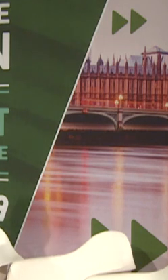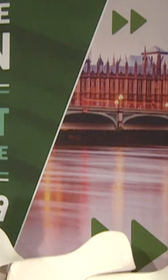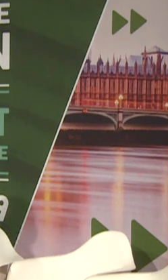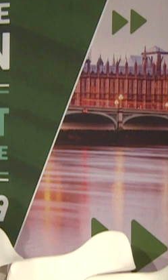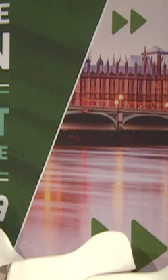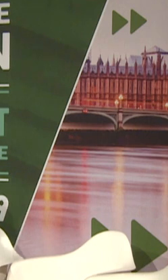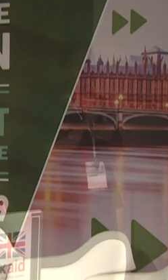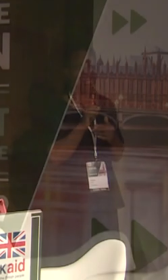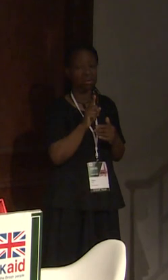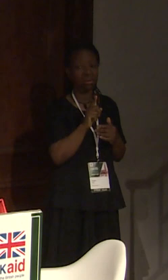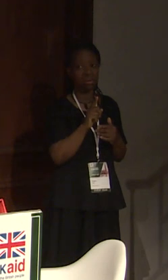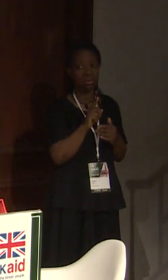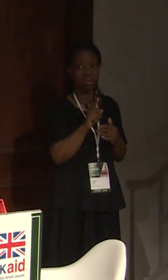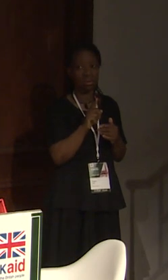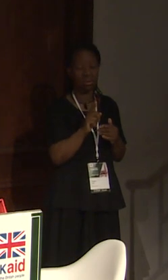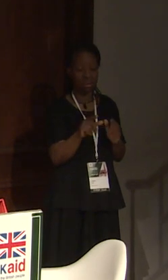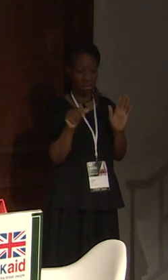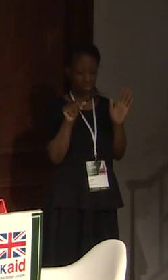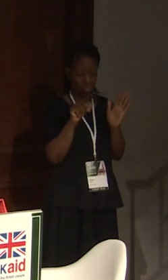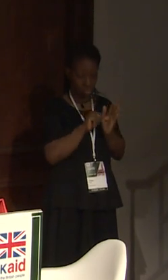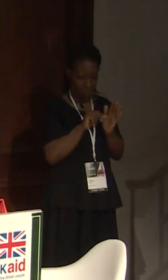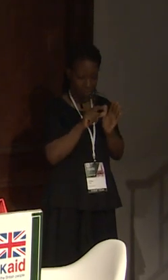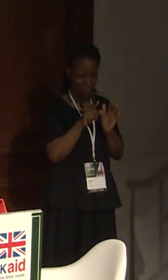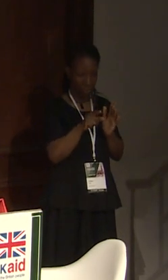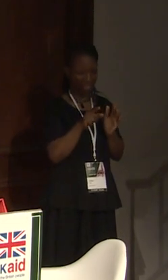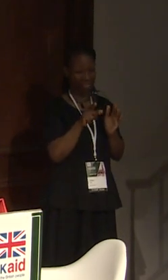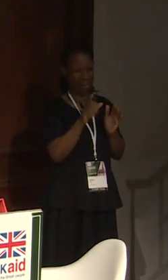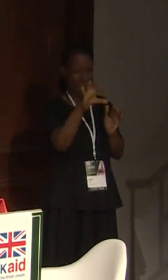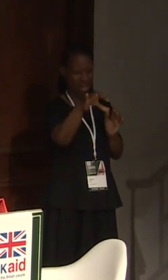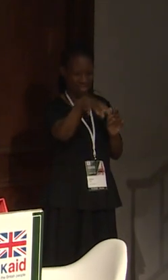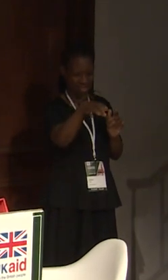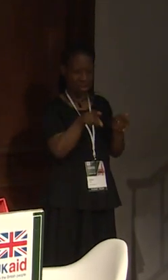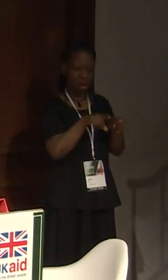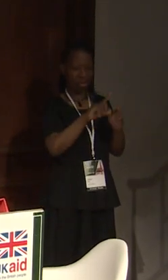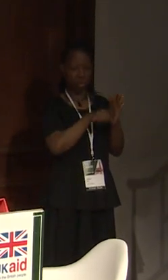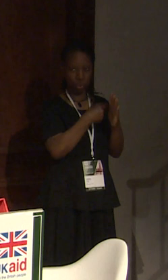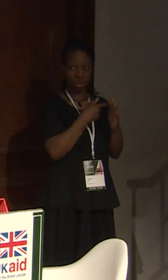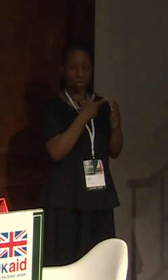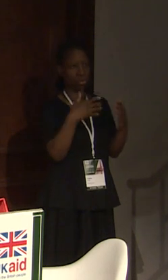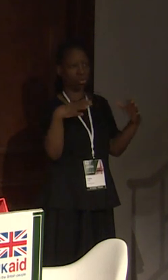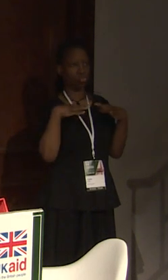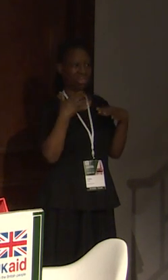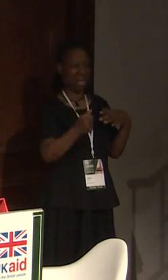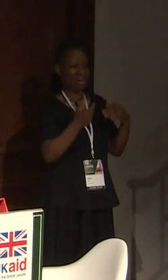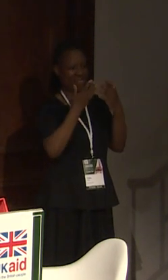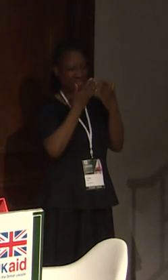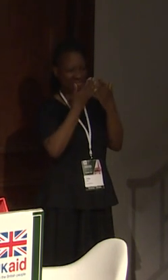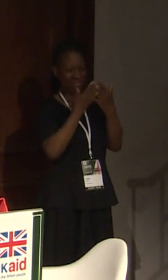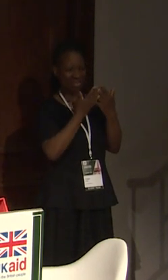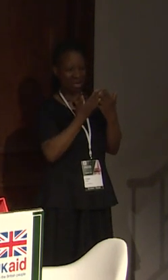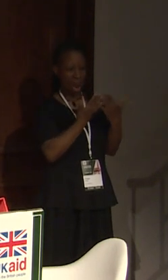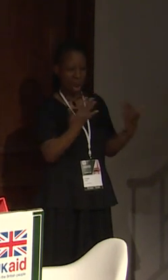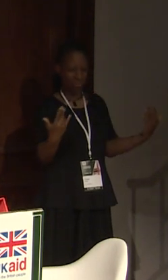But, the problem in a country like Jordan, of course, is that they have already an enormous amount of